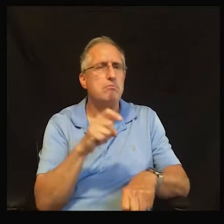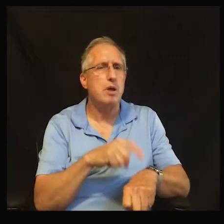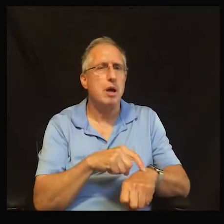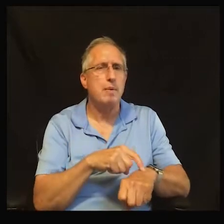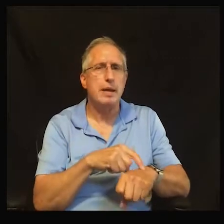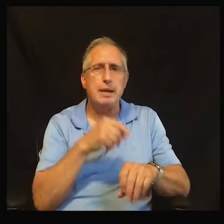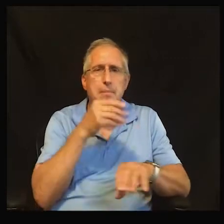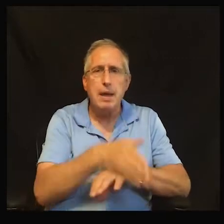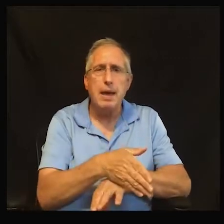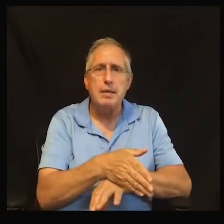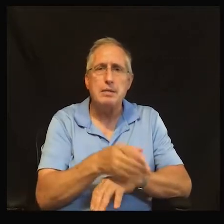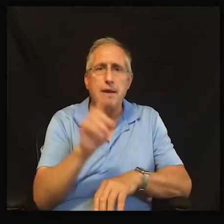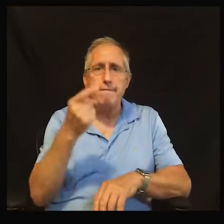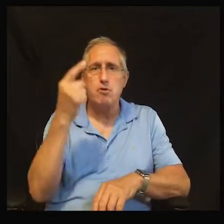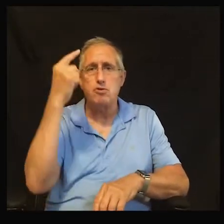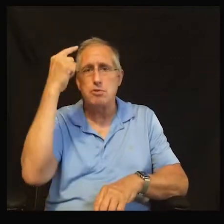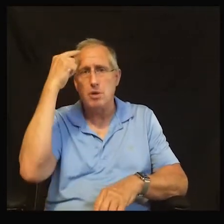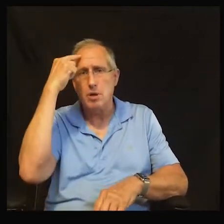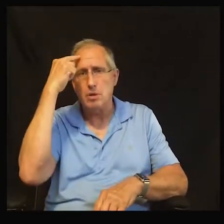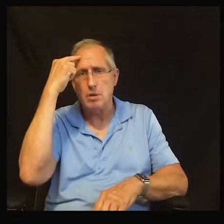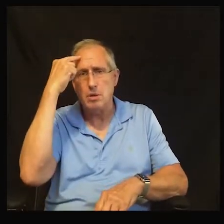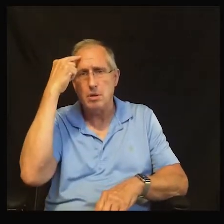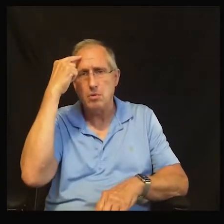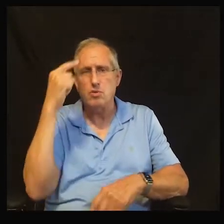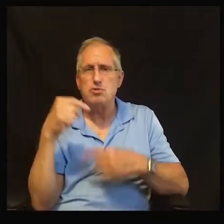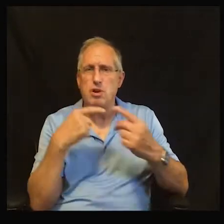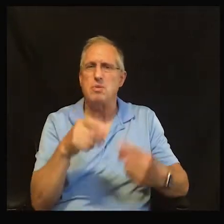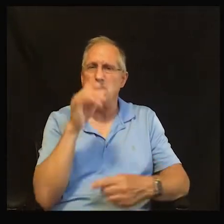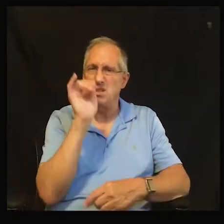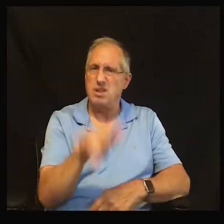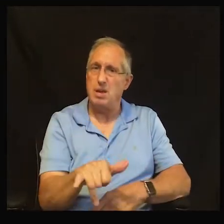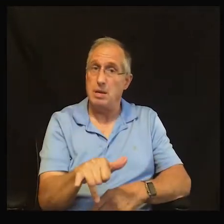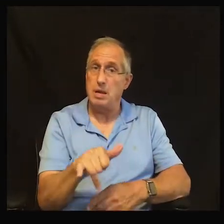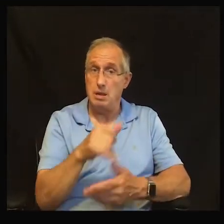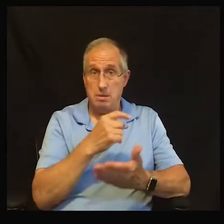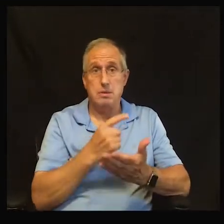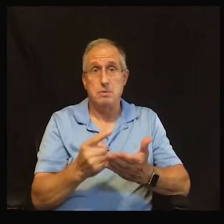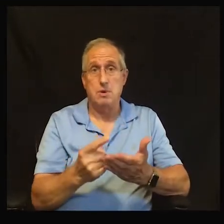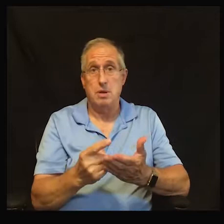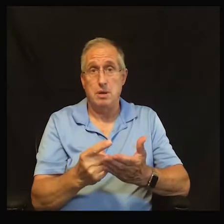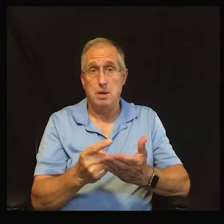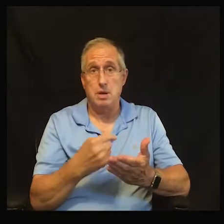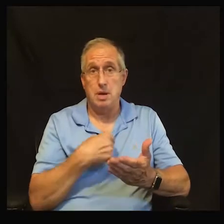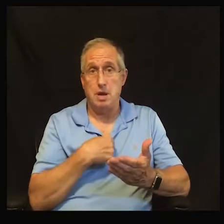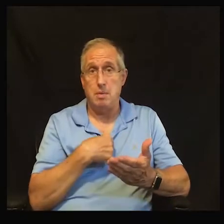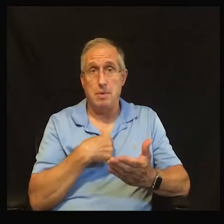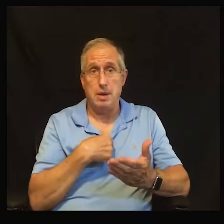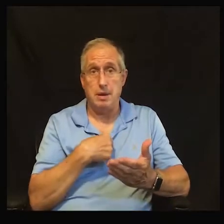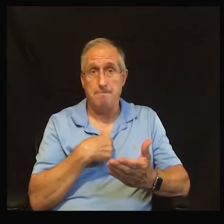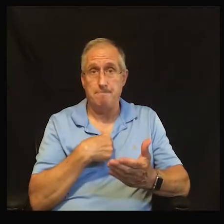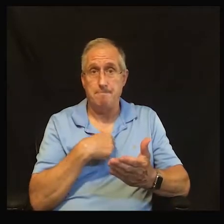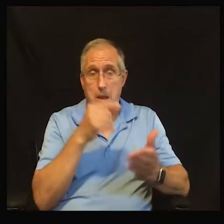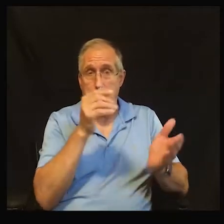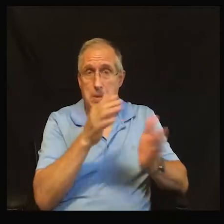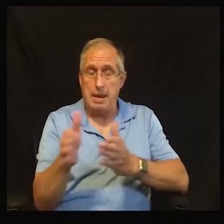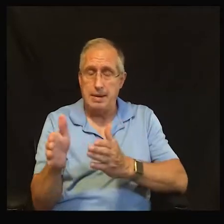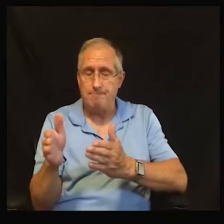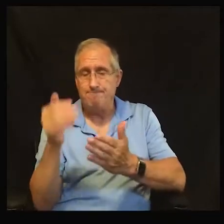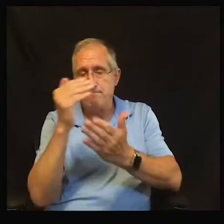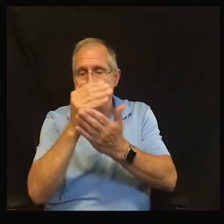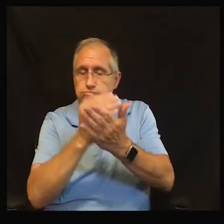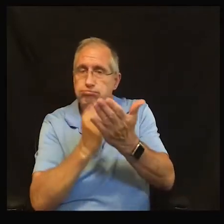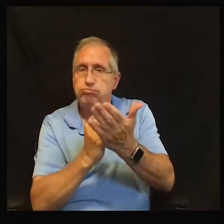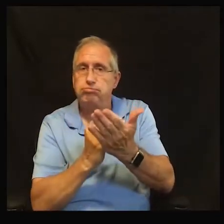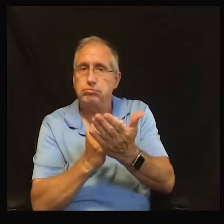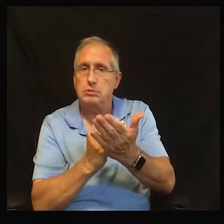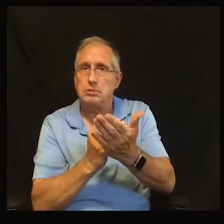getting past our first thought. This week, I'm going to be laying a foundation that's going to last for the